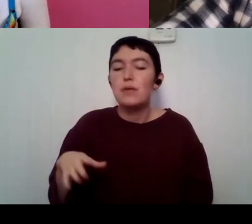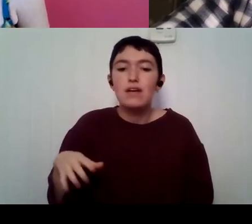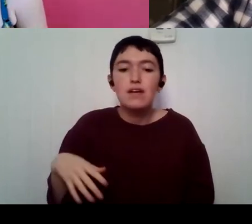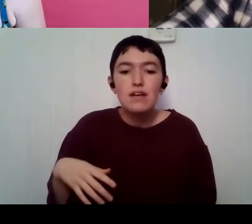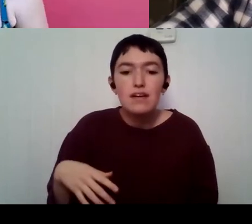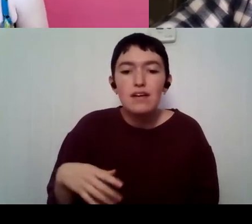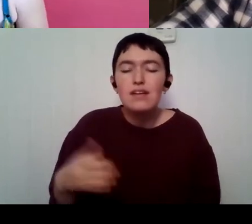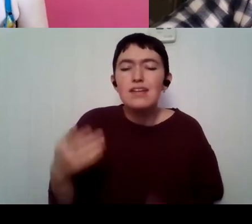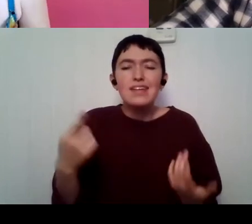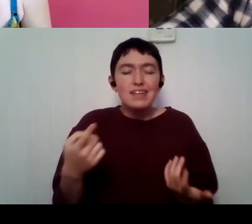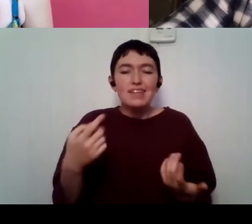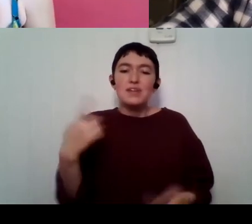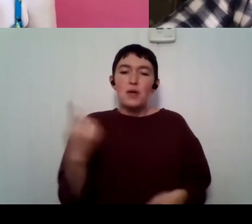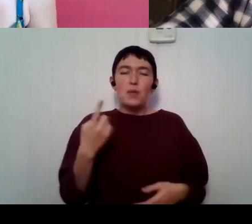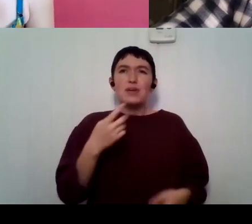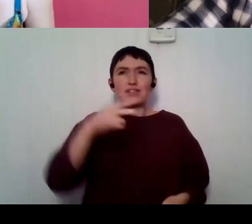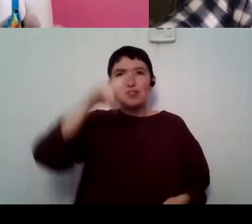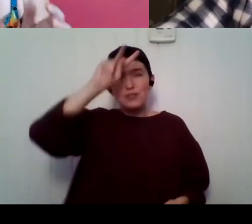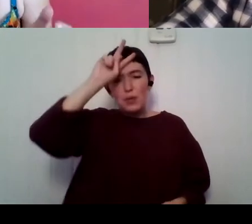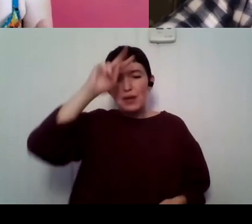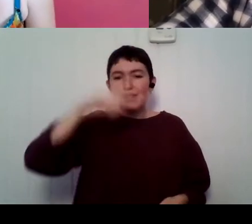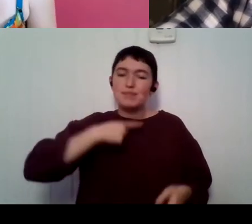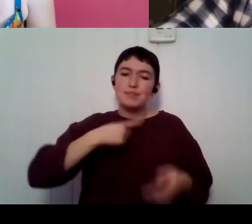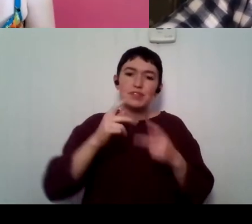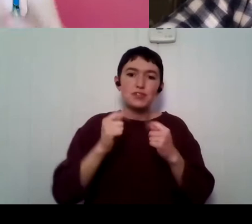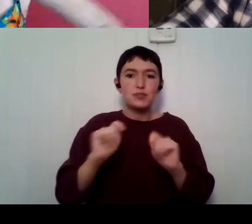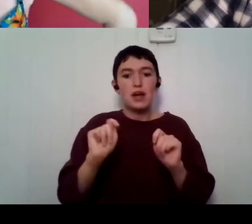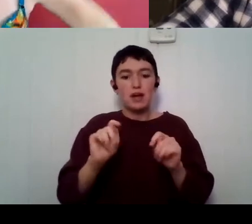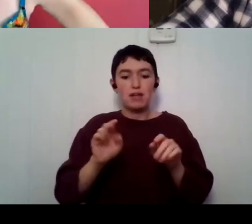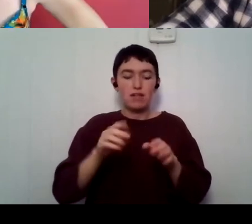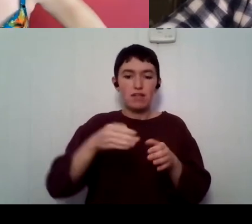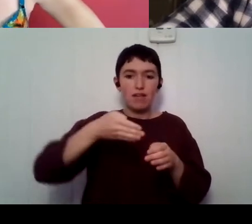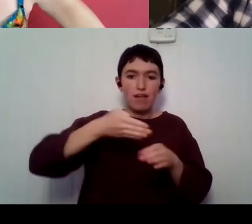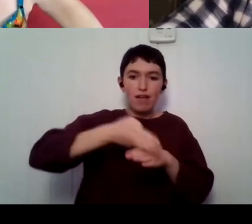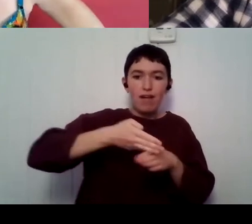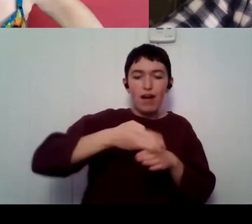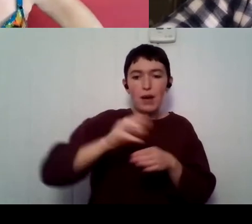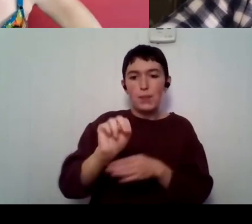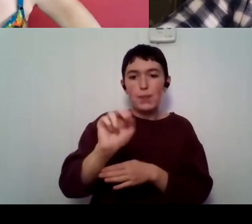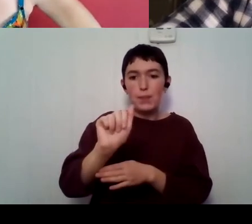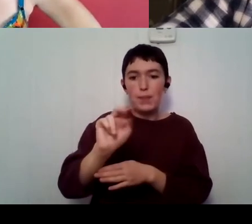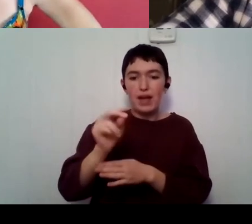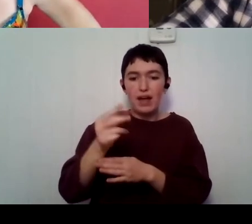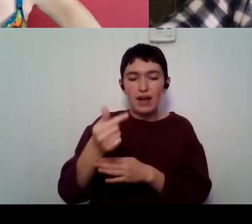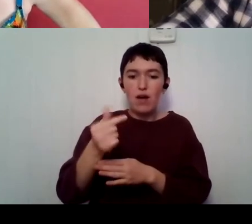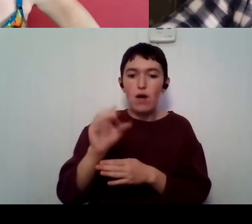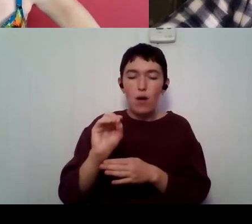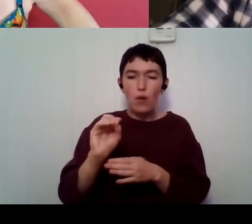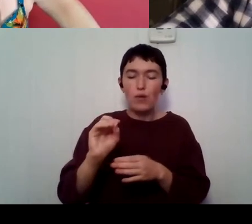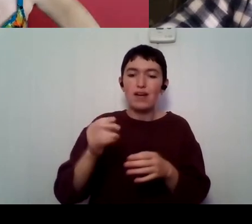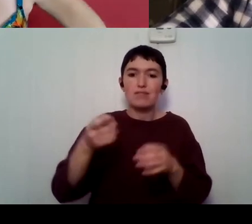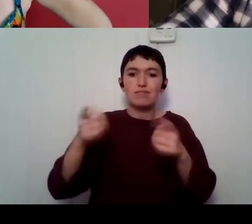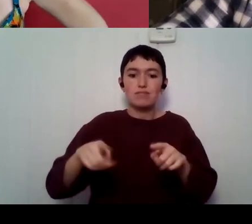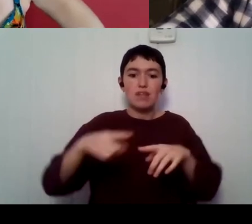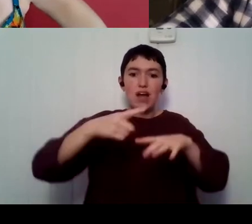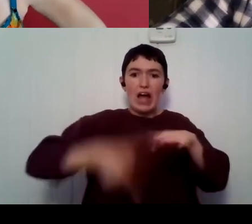It's like me trying to cut open a mango with my pocket knife and like slicing my finger open. And that's when my field partner was like, you can't have a machete. I